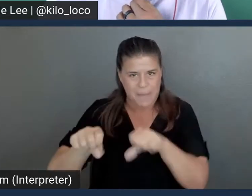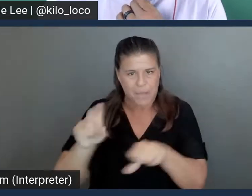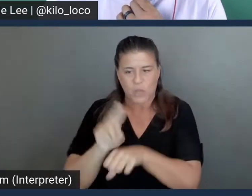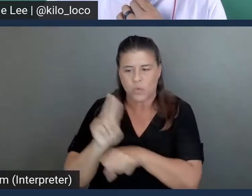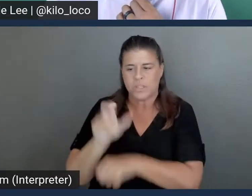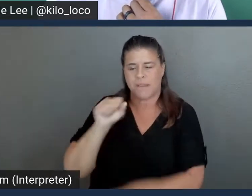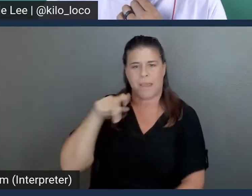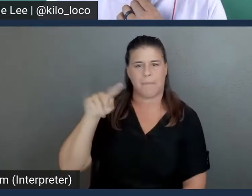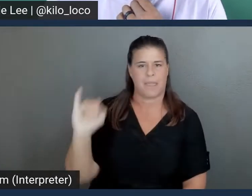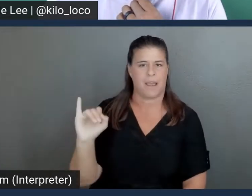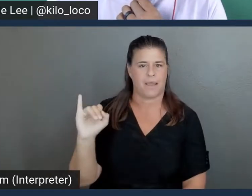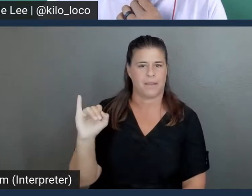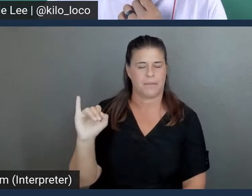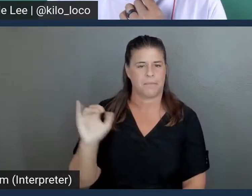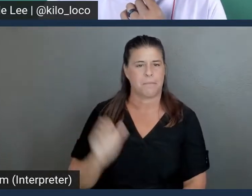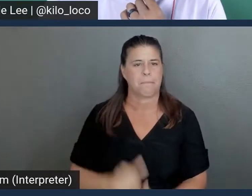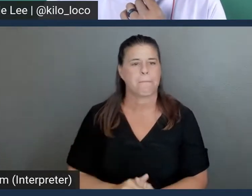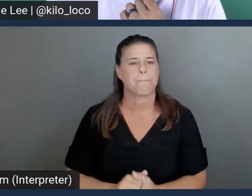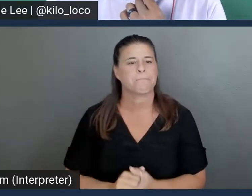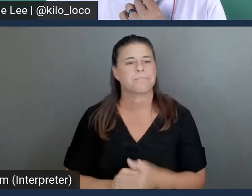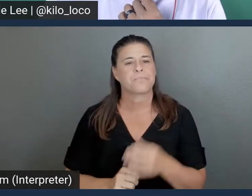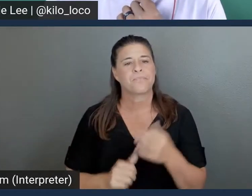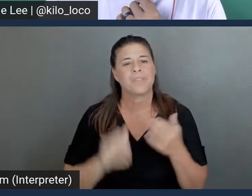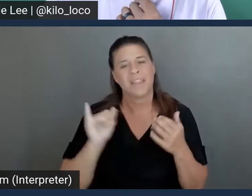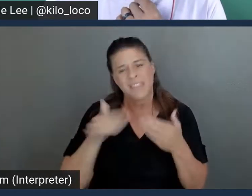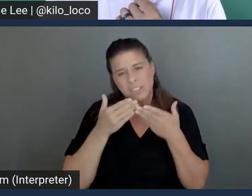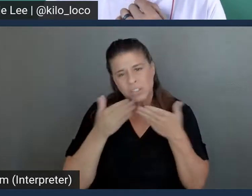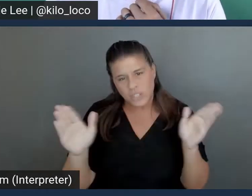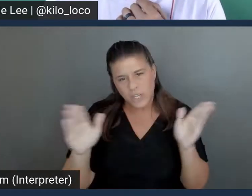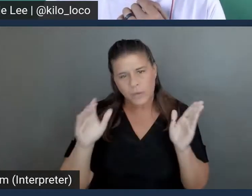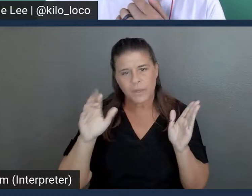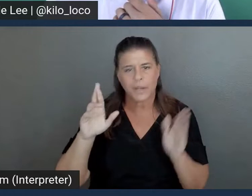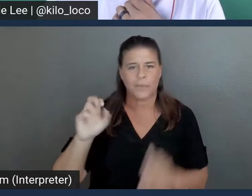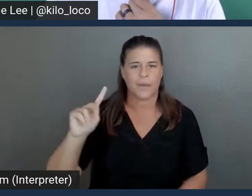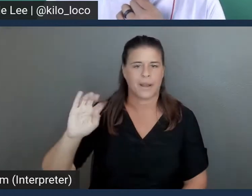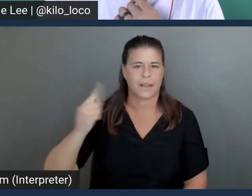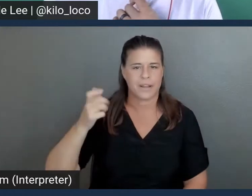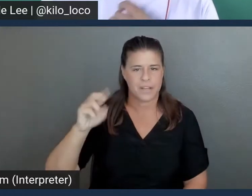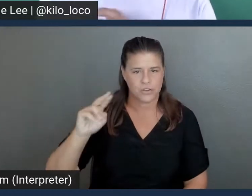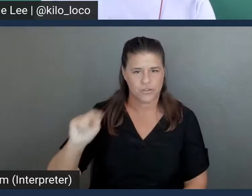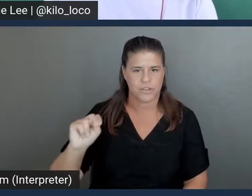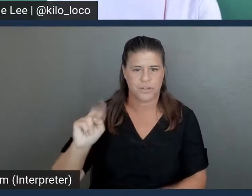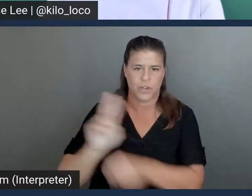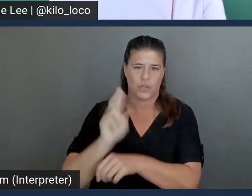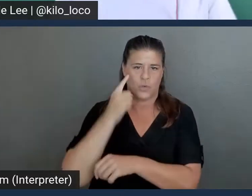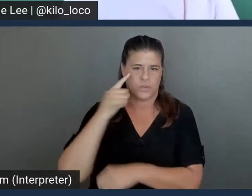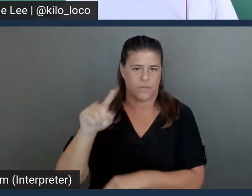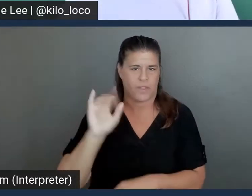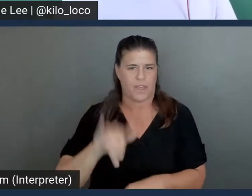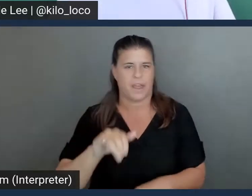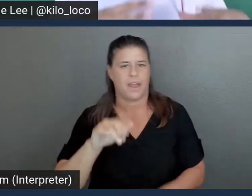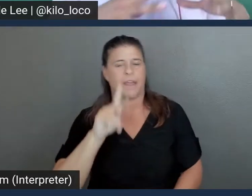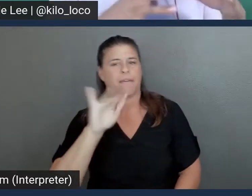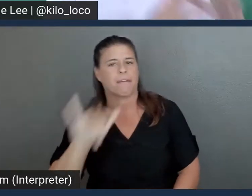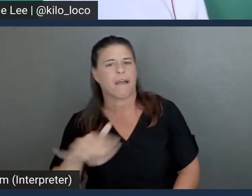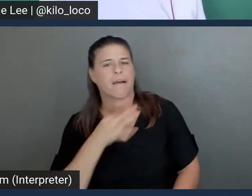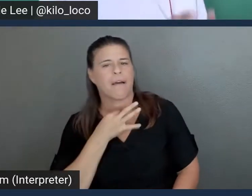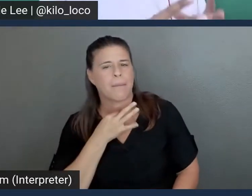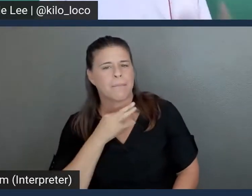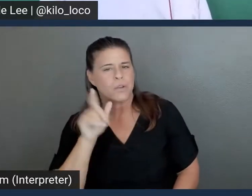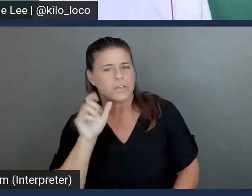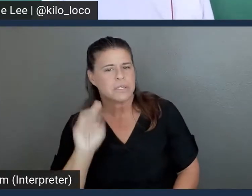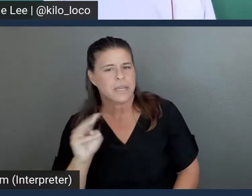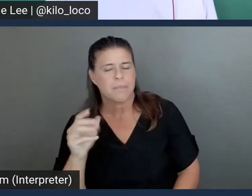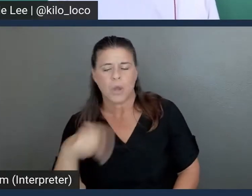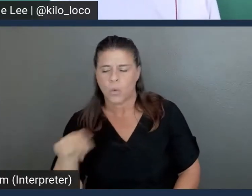API. So that's generally Rekognition's use case. And I was curious, Liam, so we